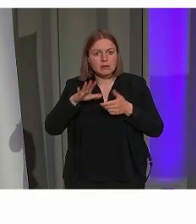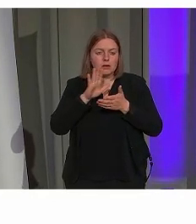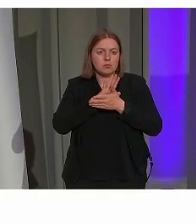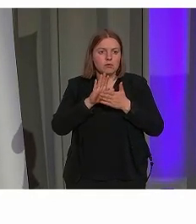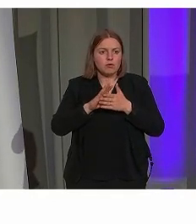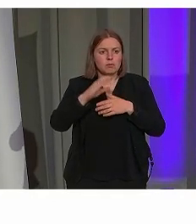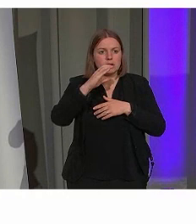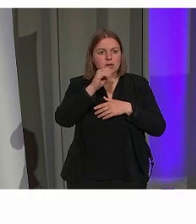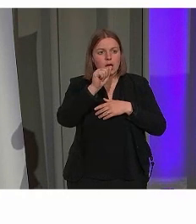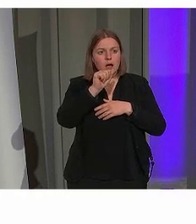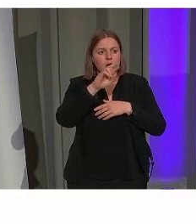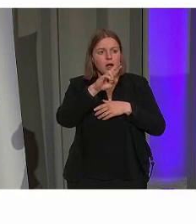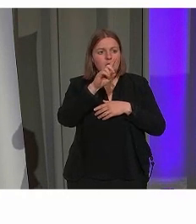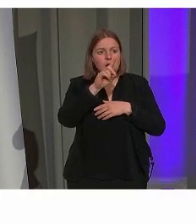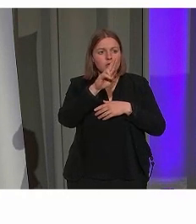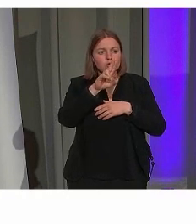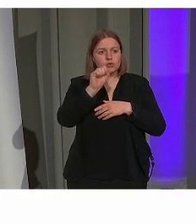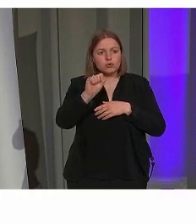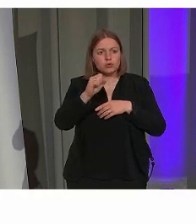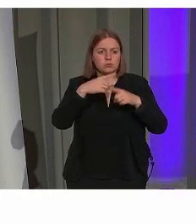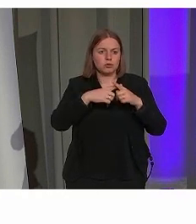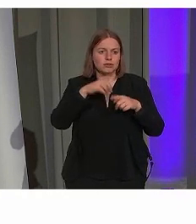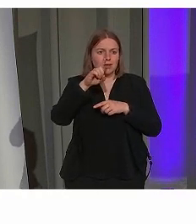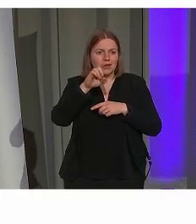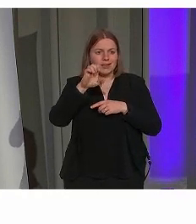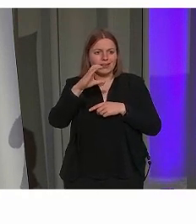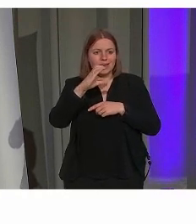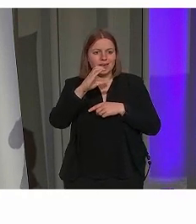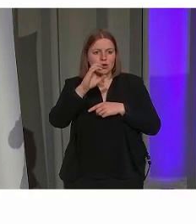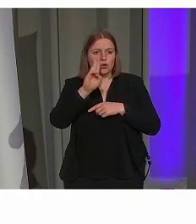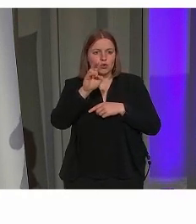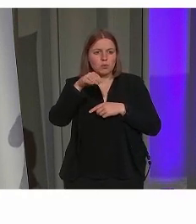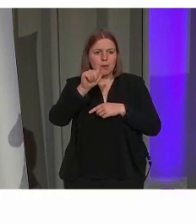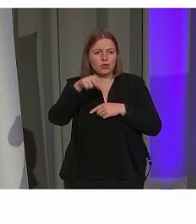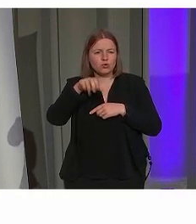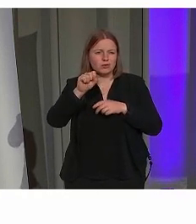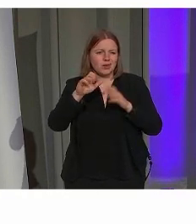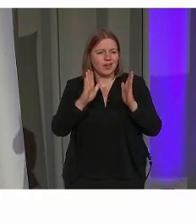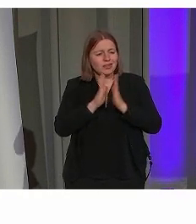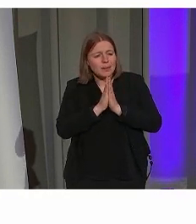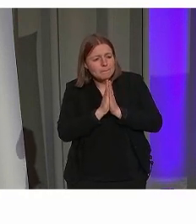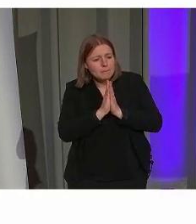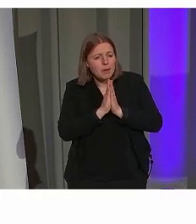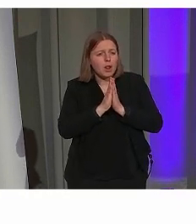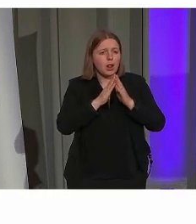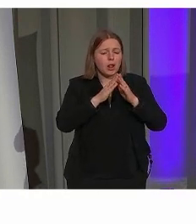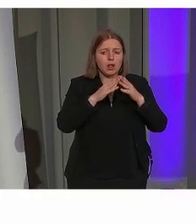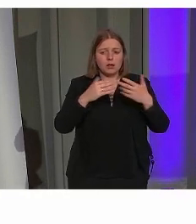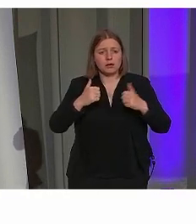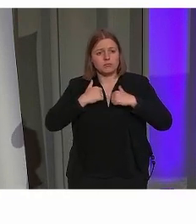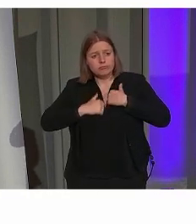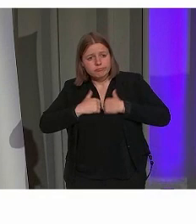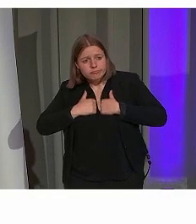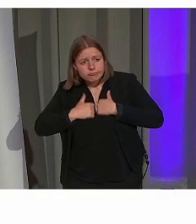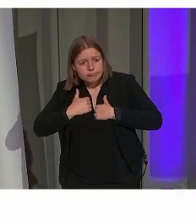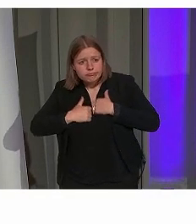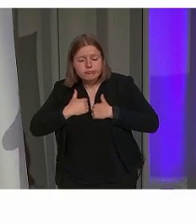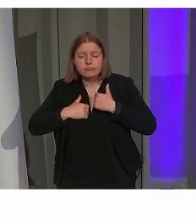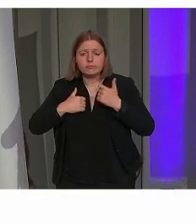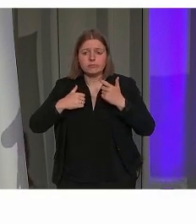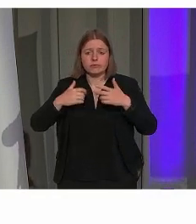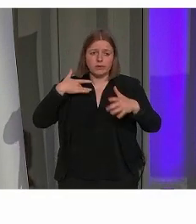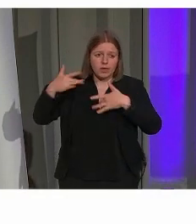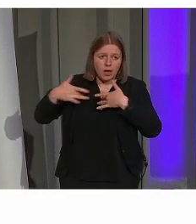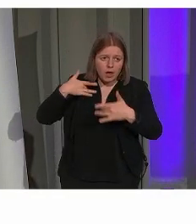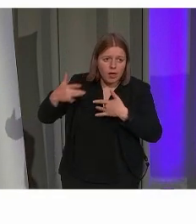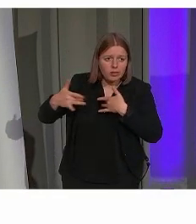the Cardus and the Cumanus, the temples, the baths, the